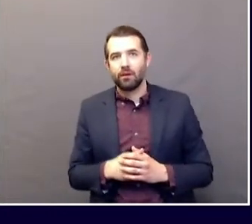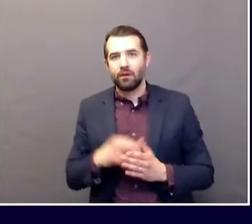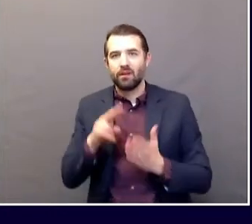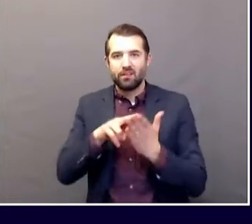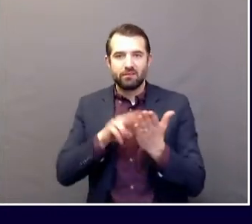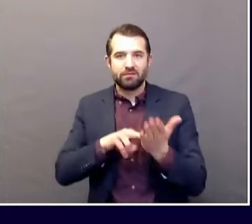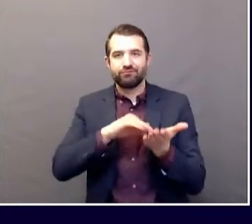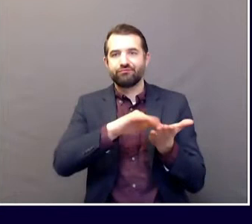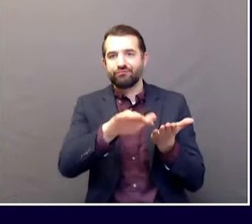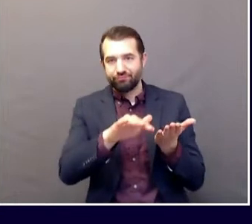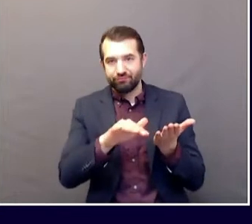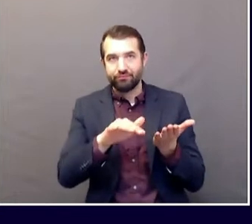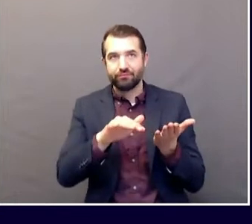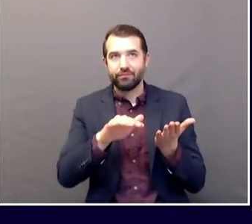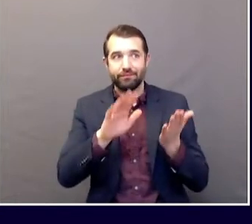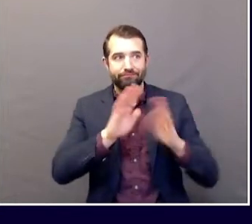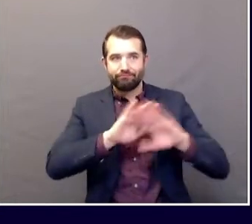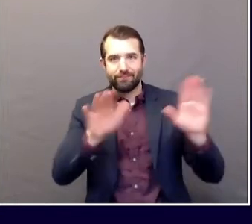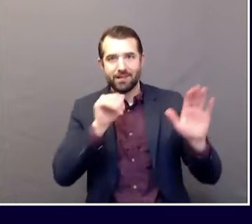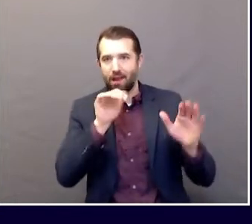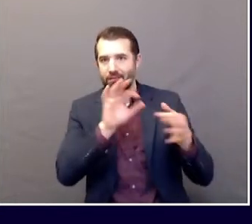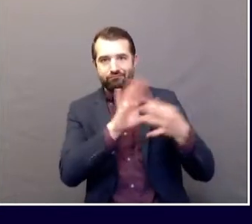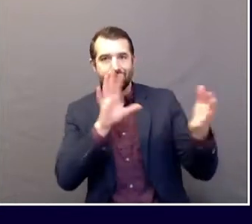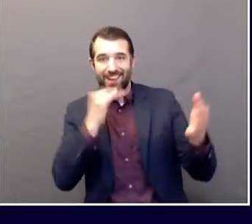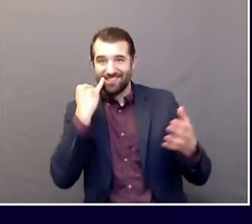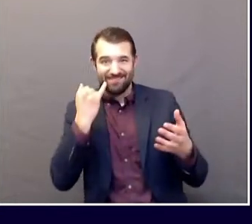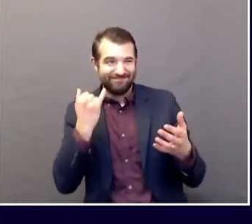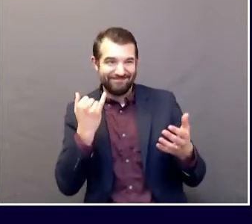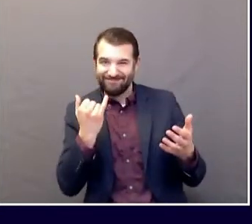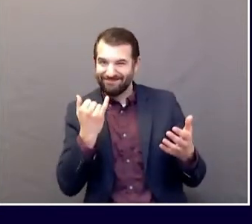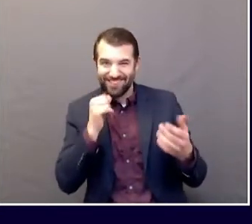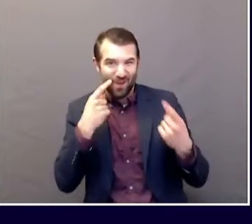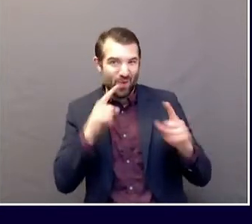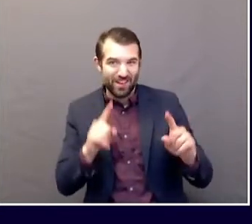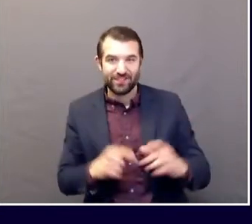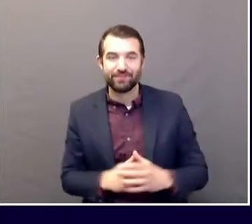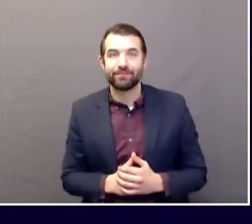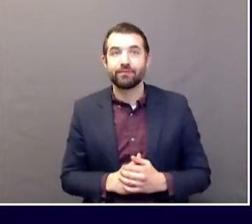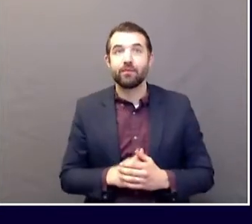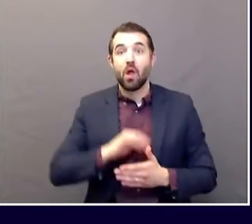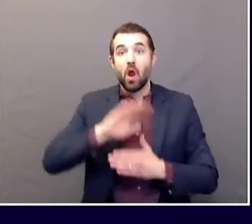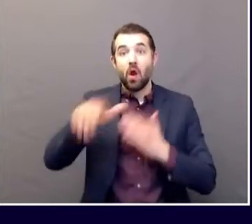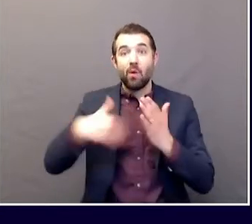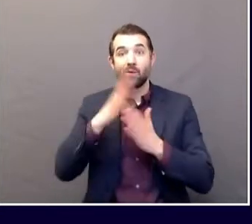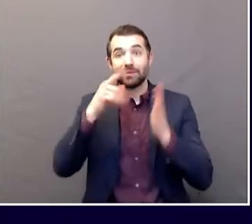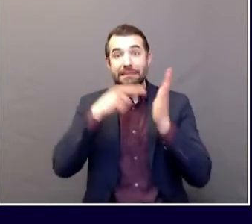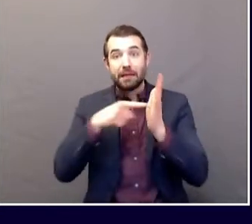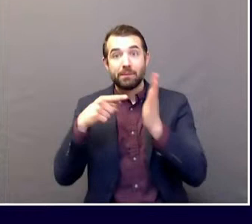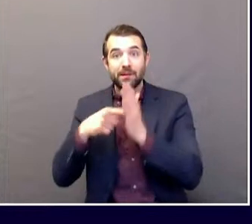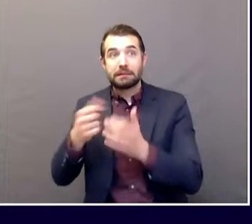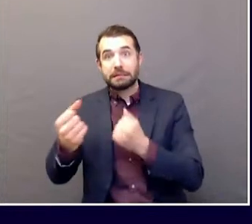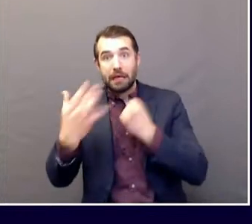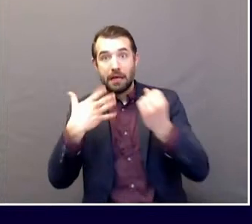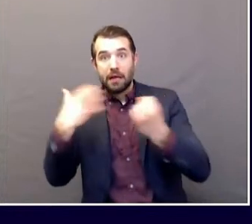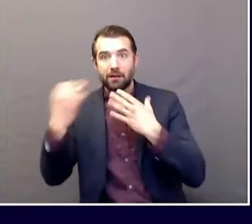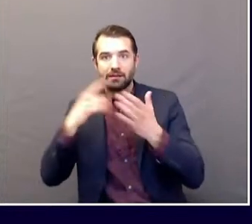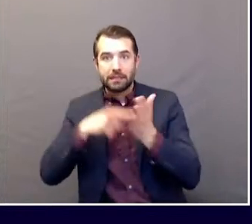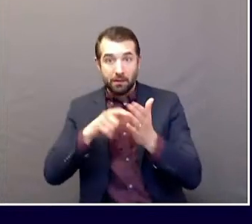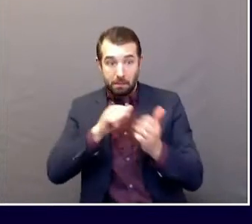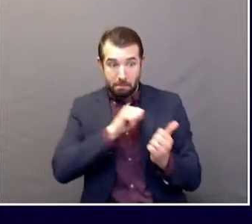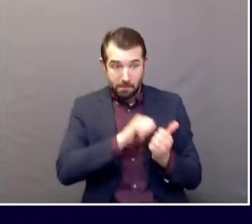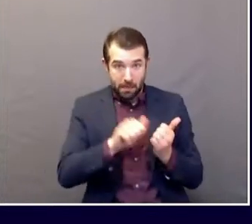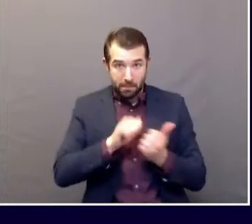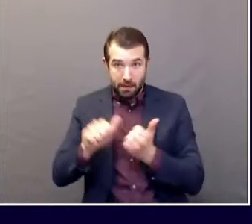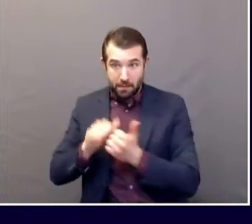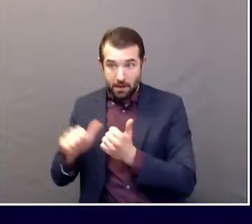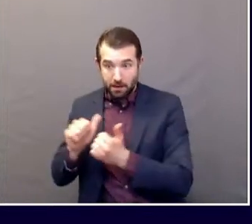all of the samples that they sent to us passed our vetting process. The bottom line there is that what we ultimately